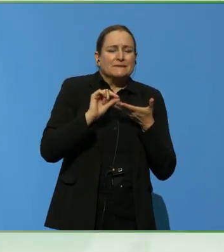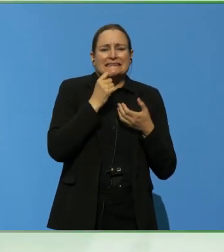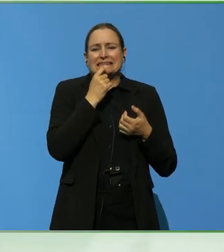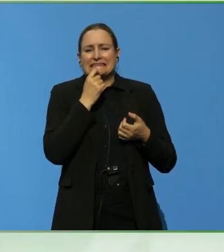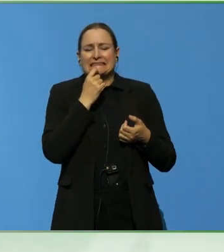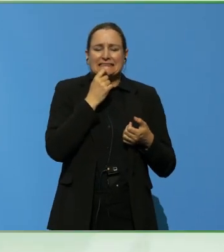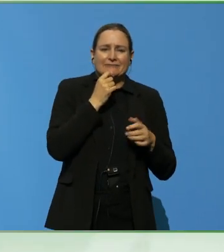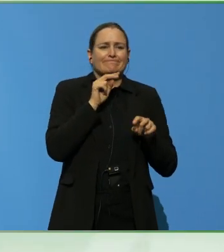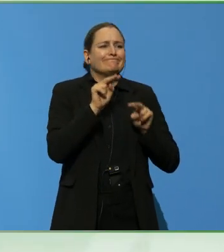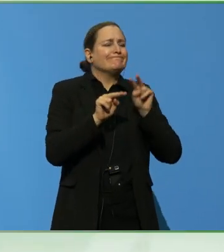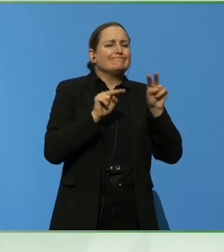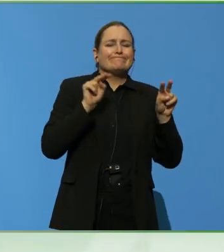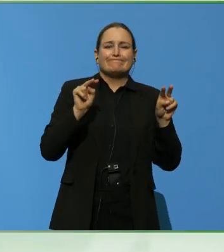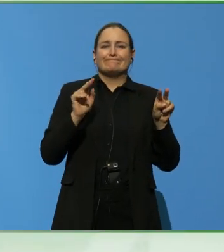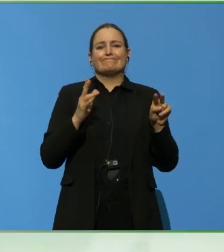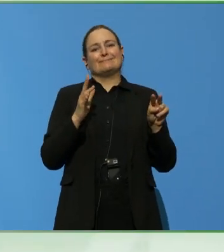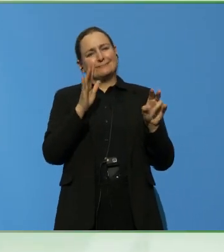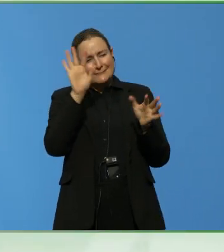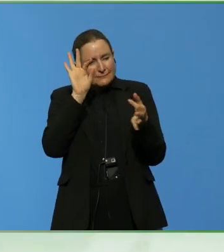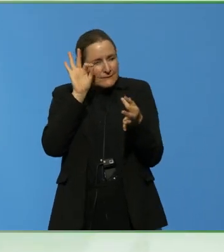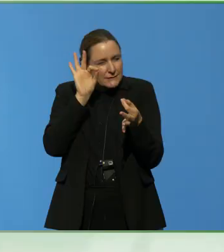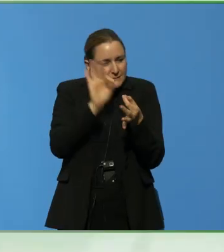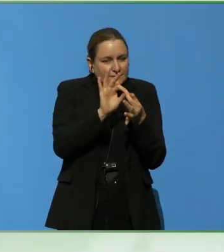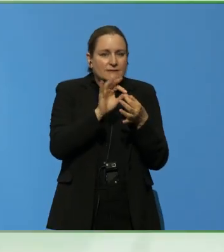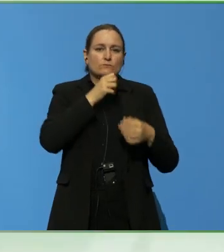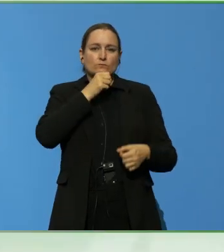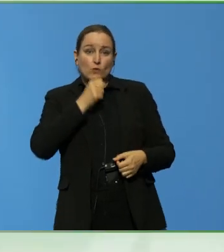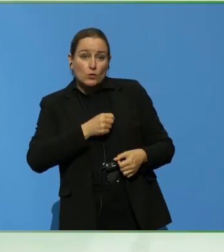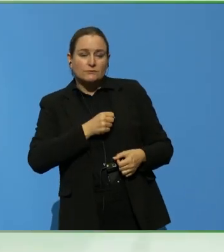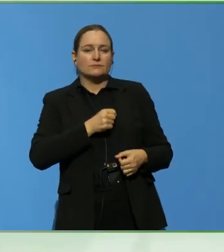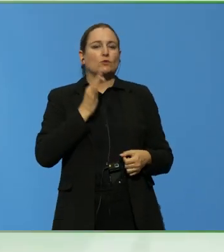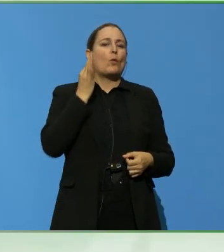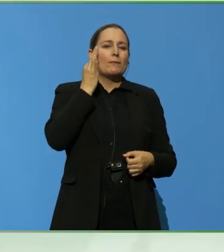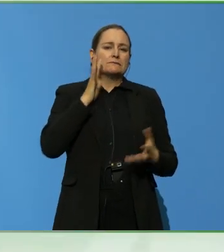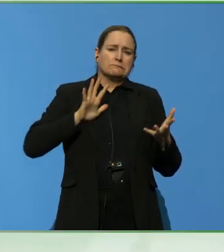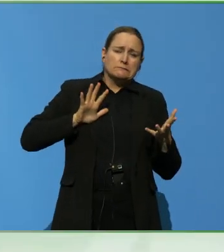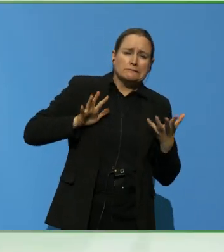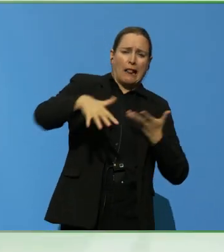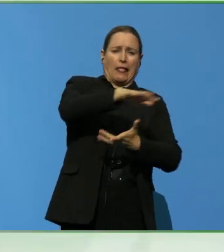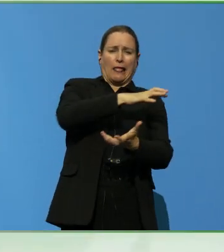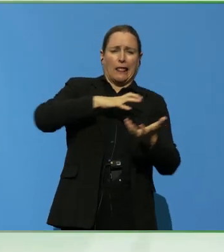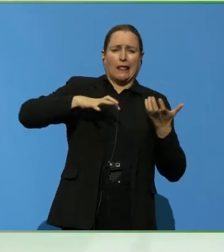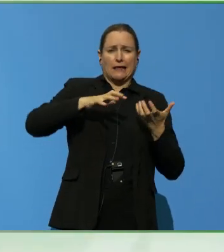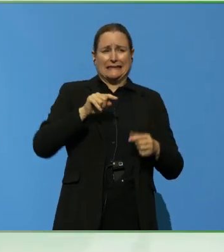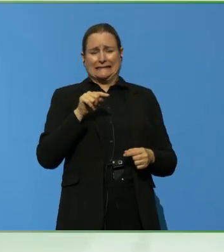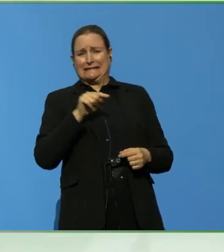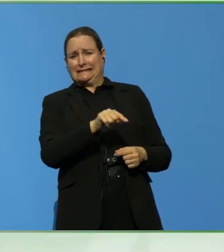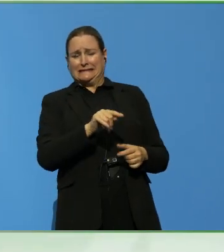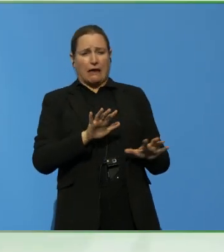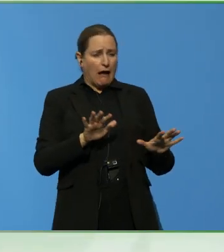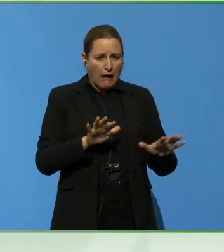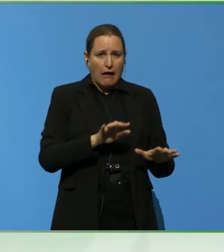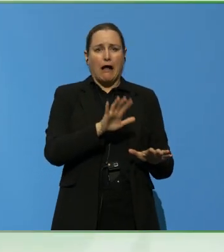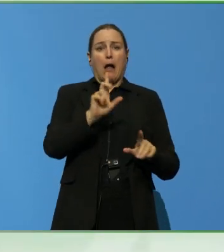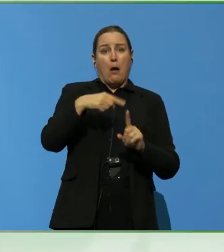specifically in older women experiencing humanitarian emergencies and experiencing gender-based violence at the same time. So